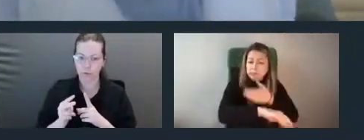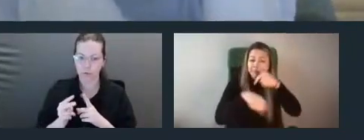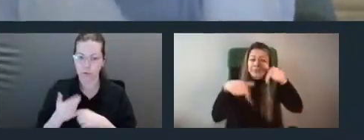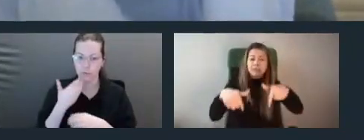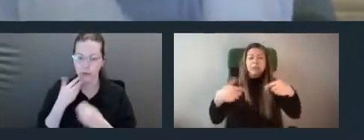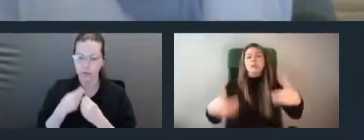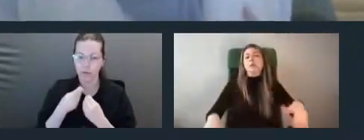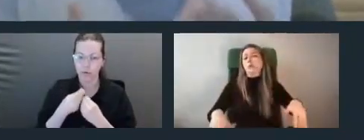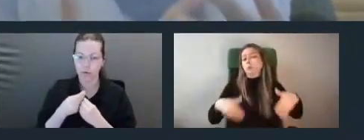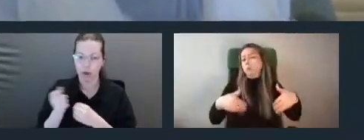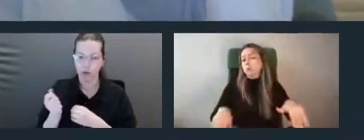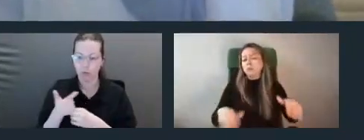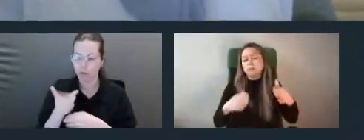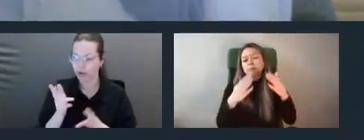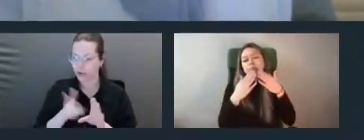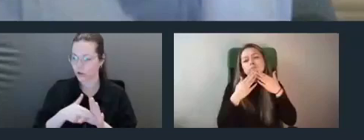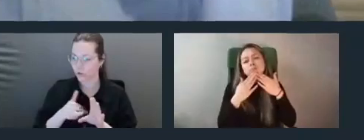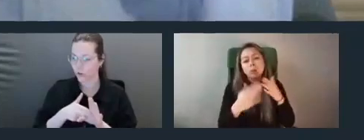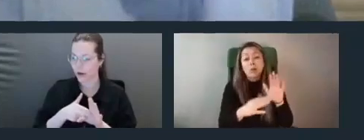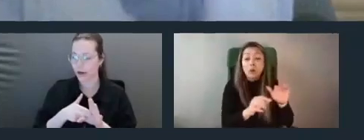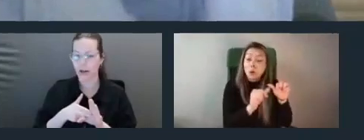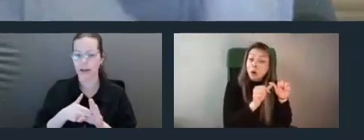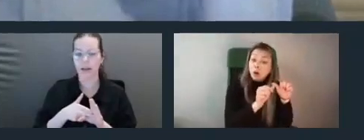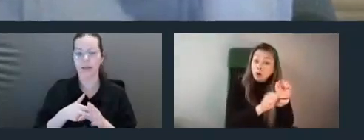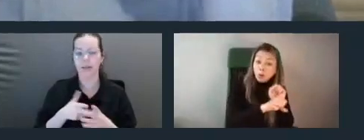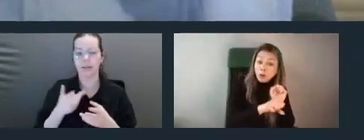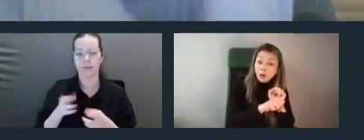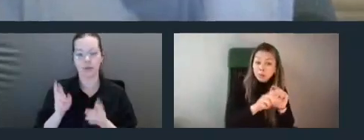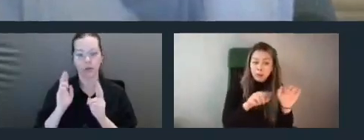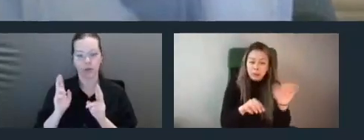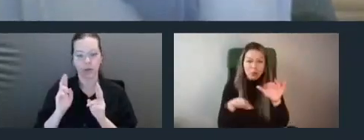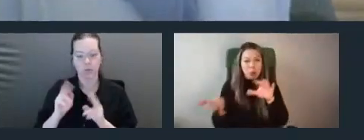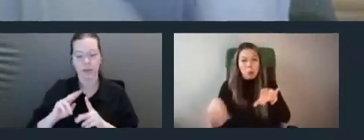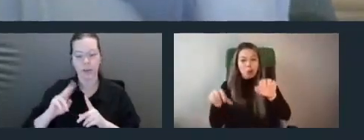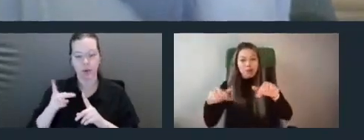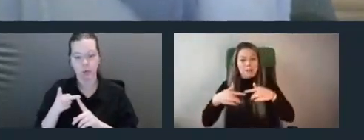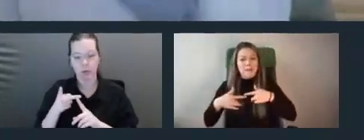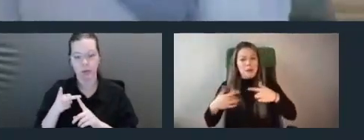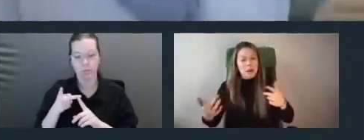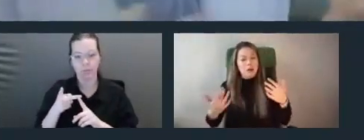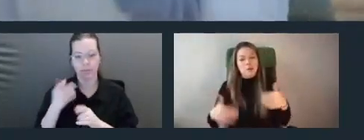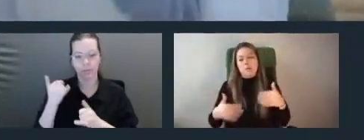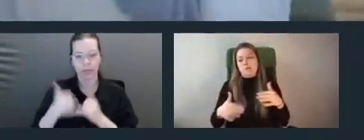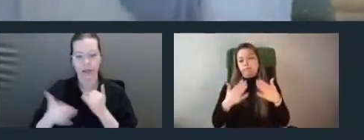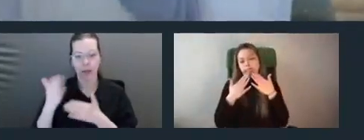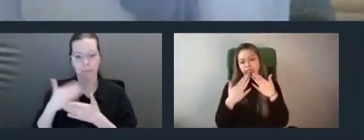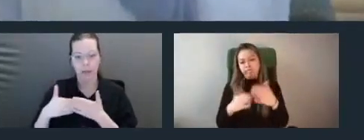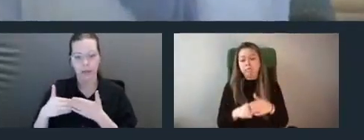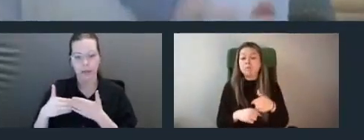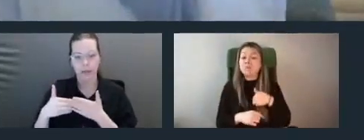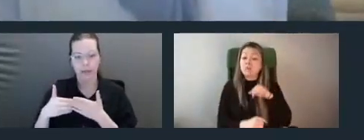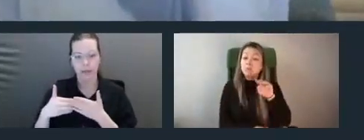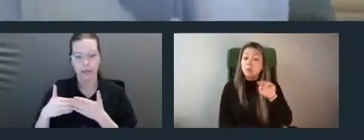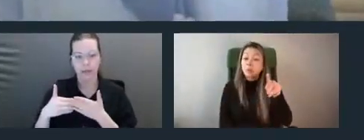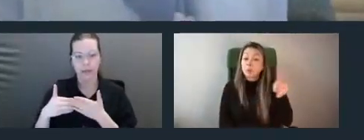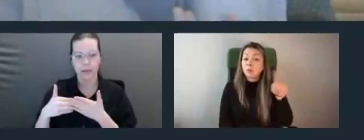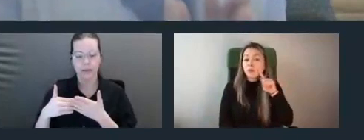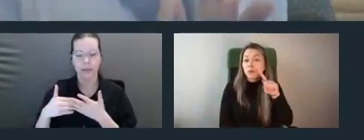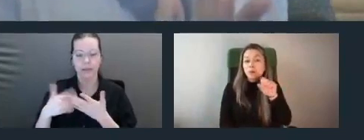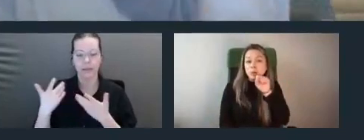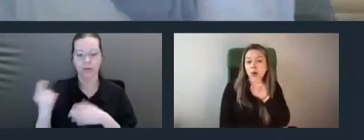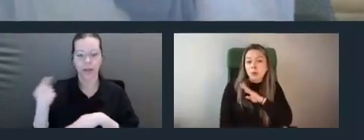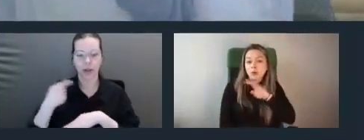this together. It's such an honor for me to be here with all of you. As an MPP for Scarborough Southwest, a riding that